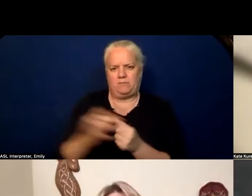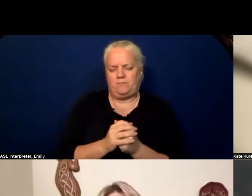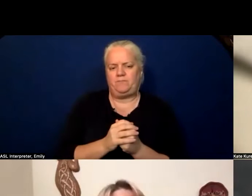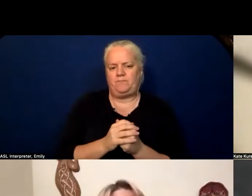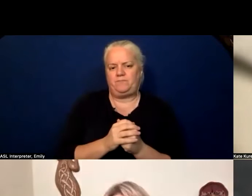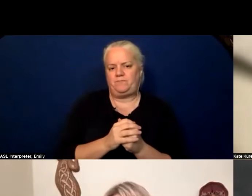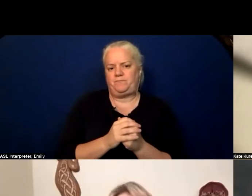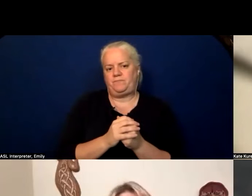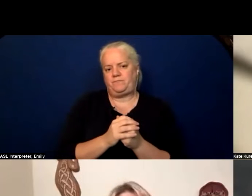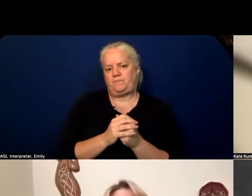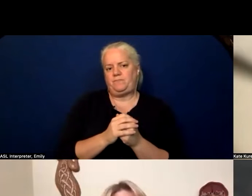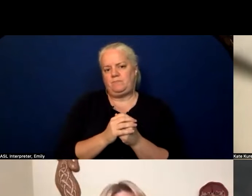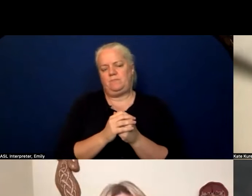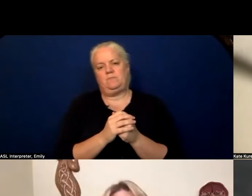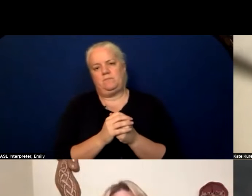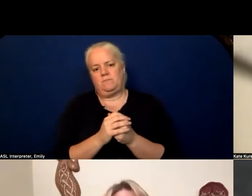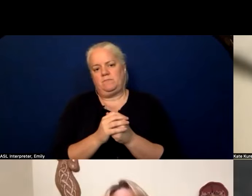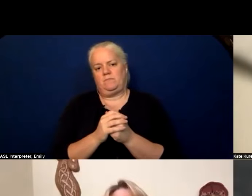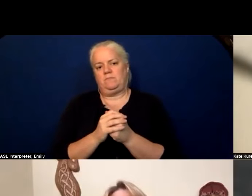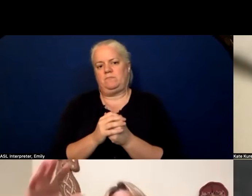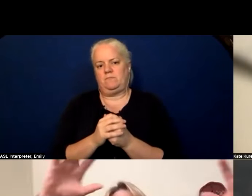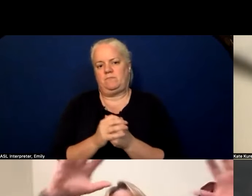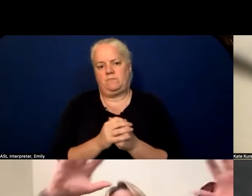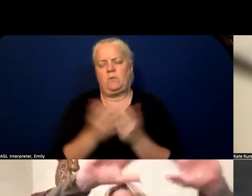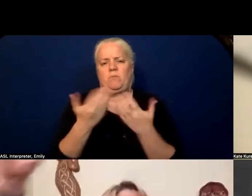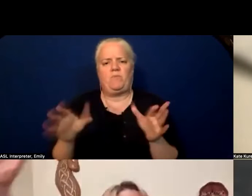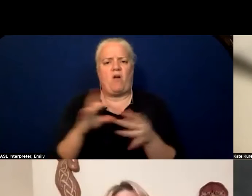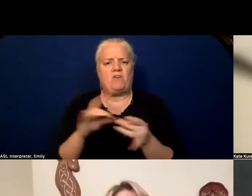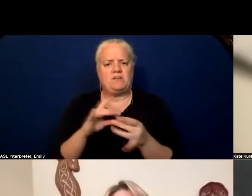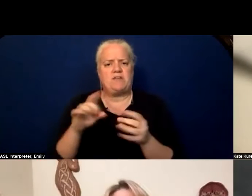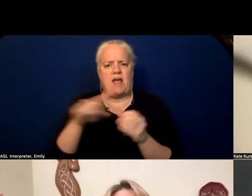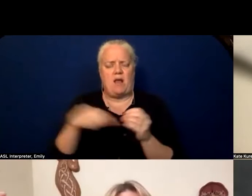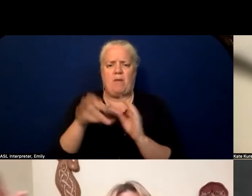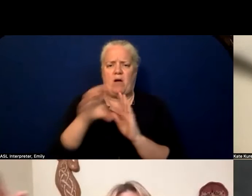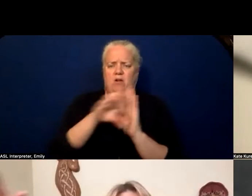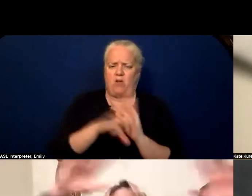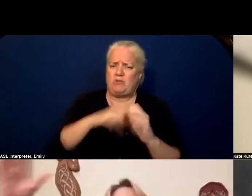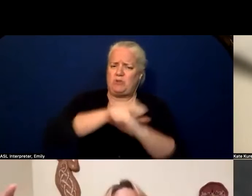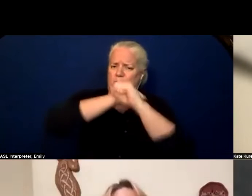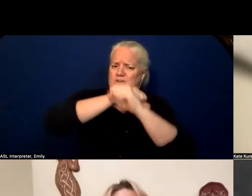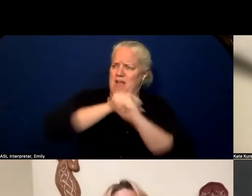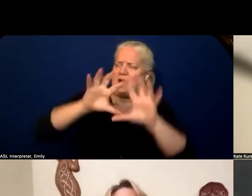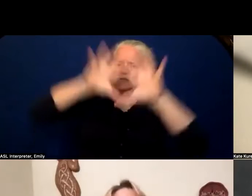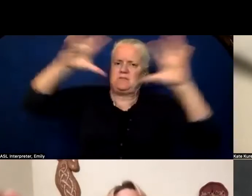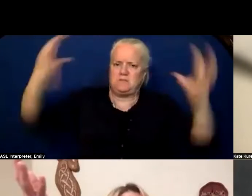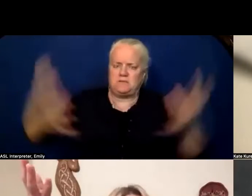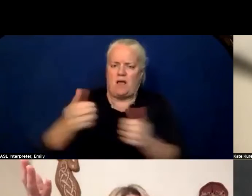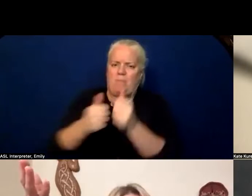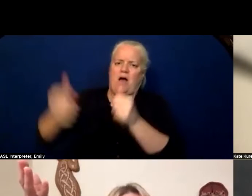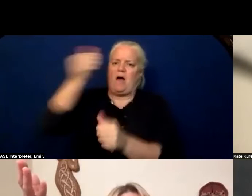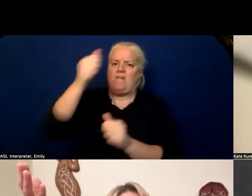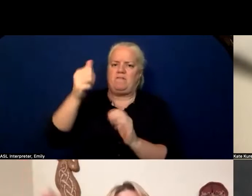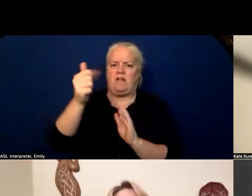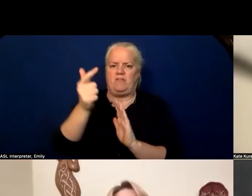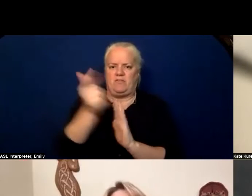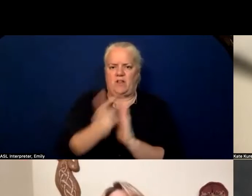those rights are incredibly protected, right? That the Constitution is overarching above the laws, so the laws have to